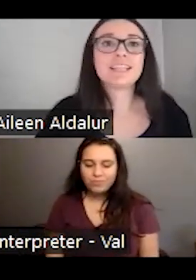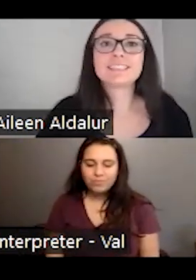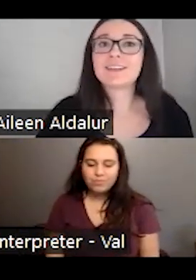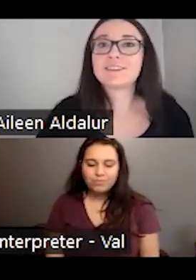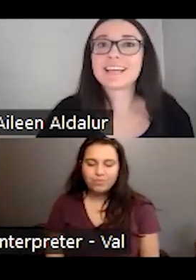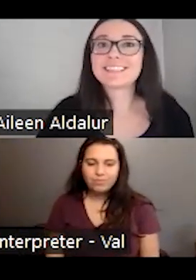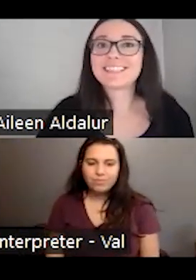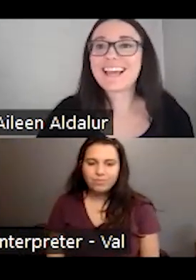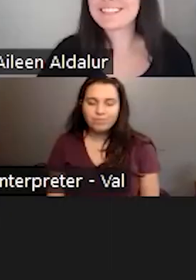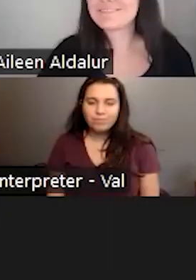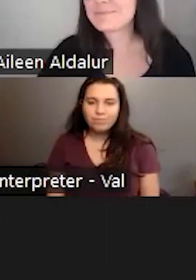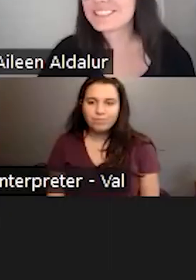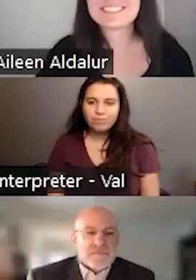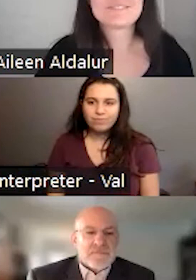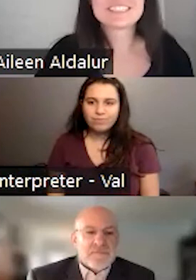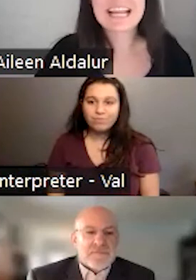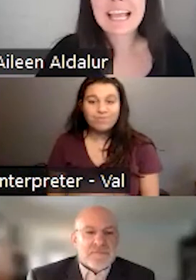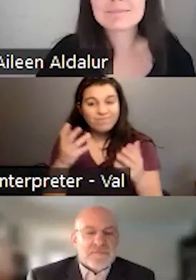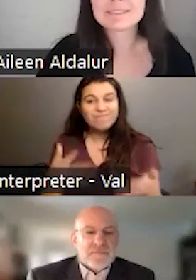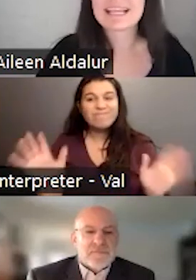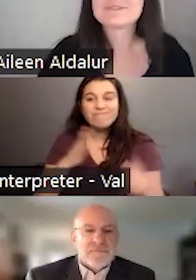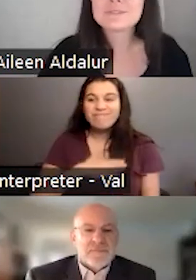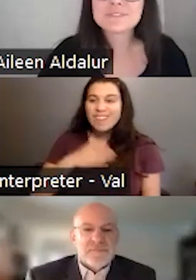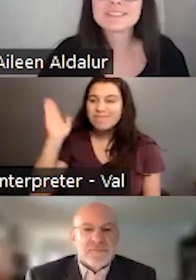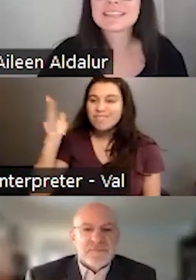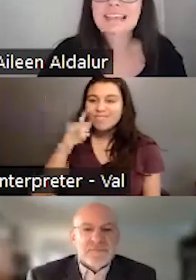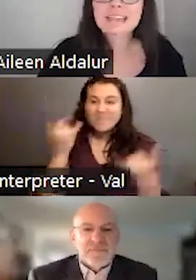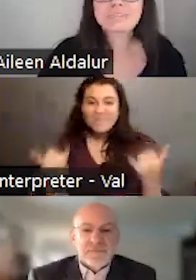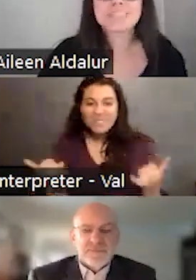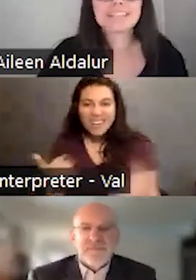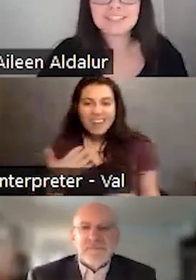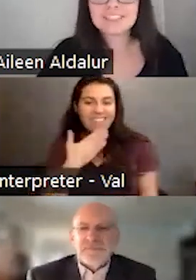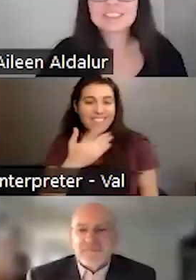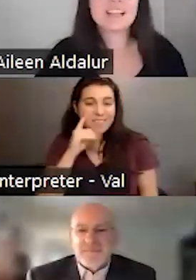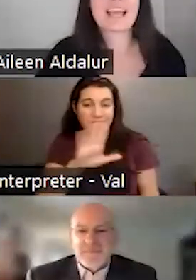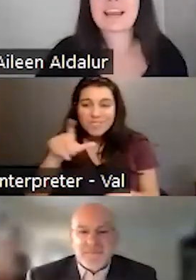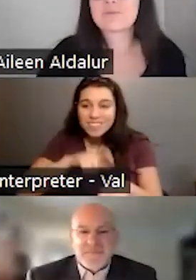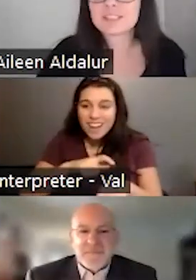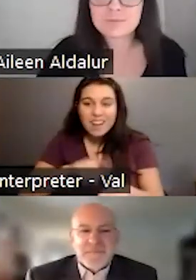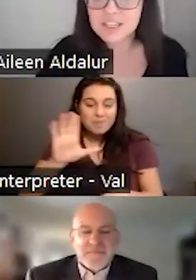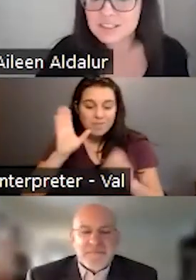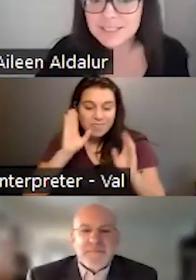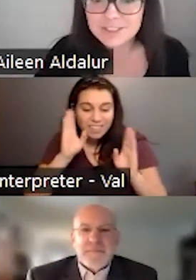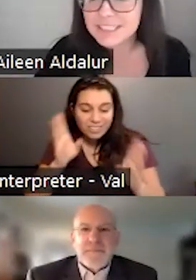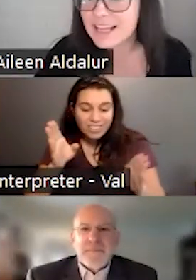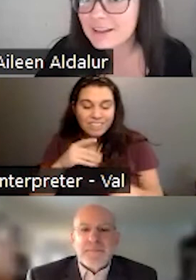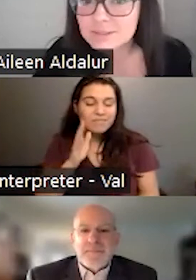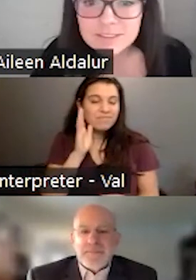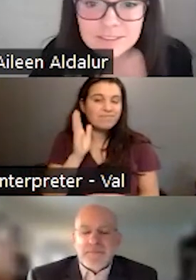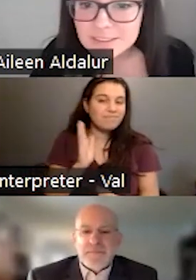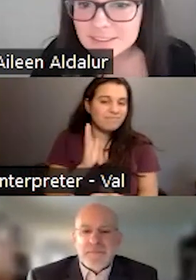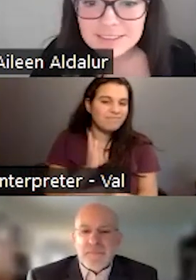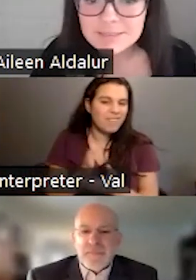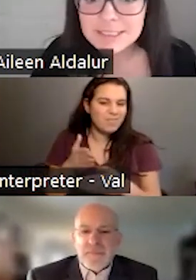All right, so that's the end of my presentation for today. Thank you for your time and attention, and I will stop sharing my screen